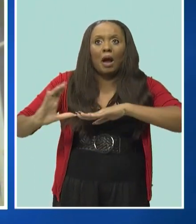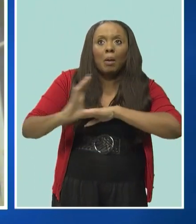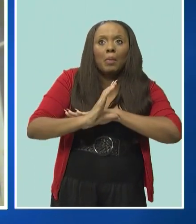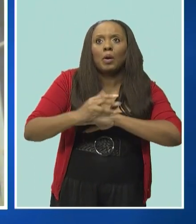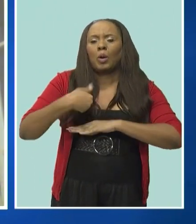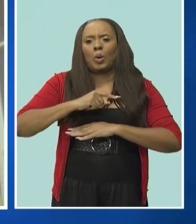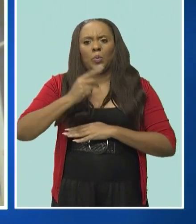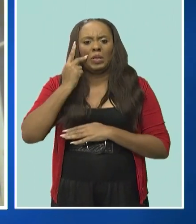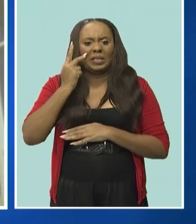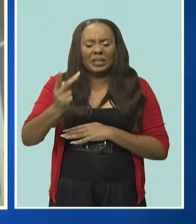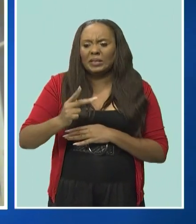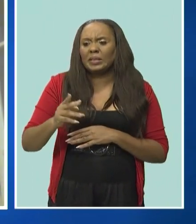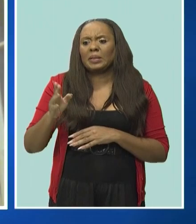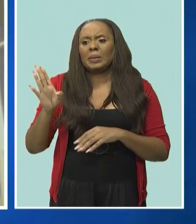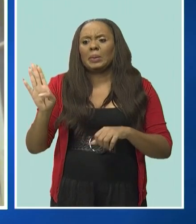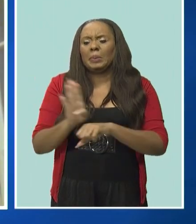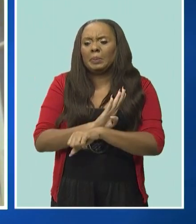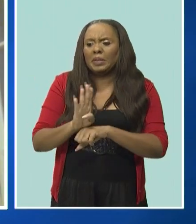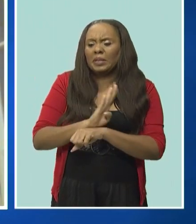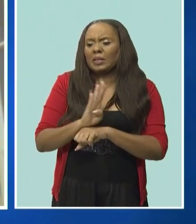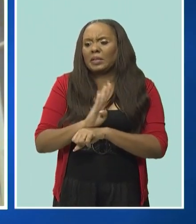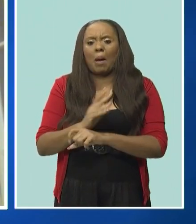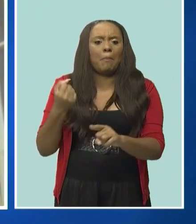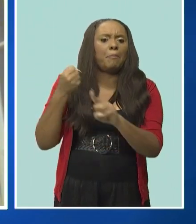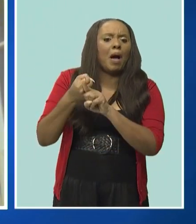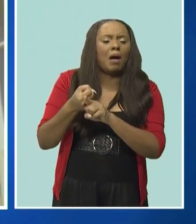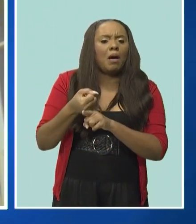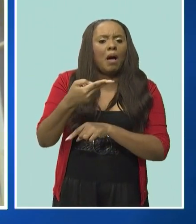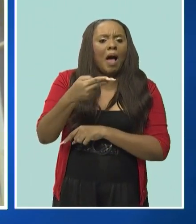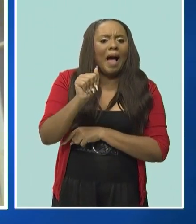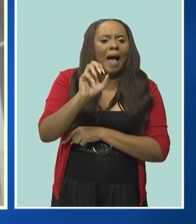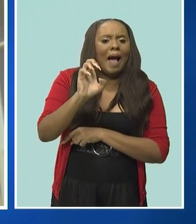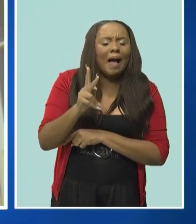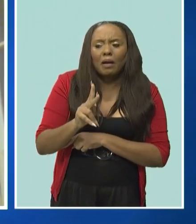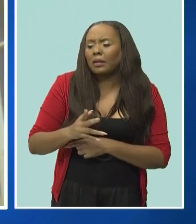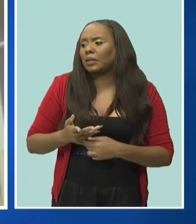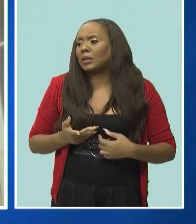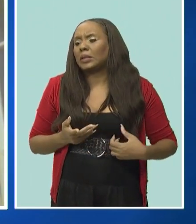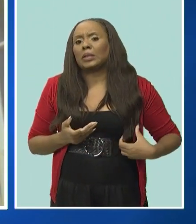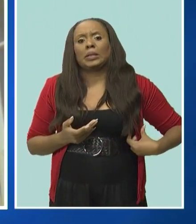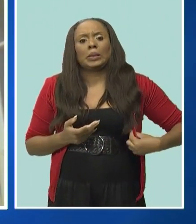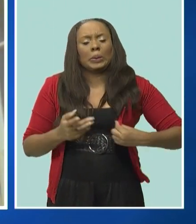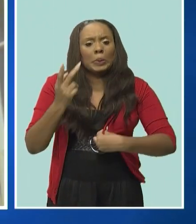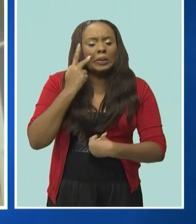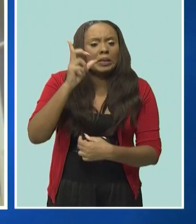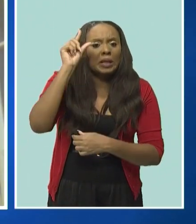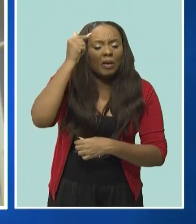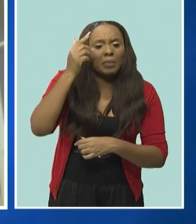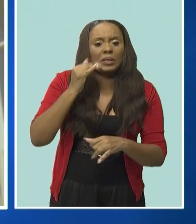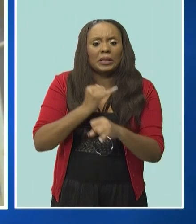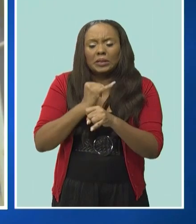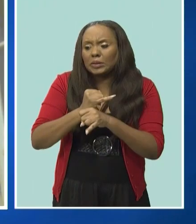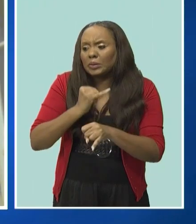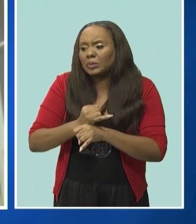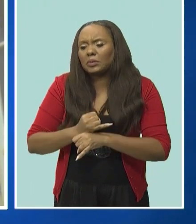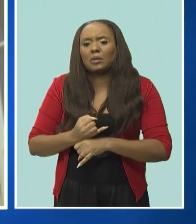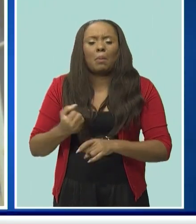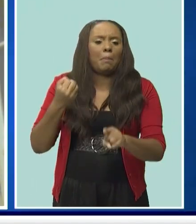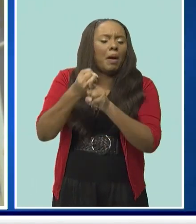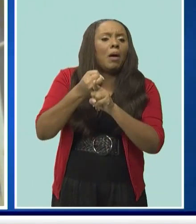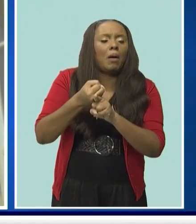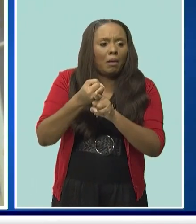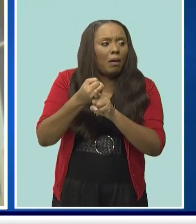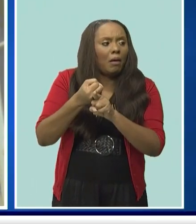being attacked to critical institutions within a government's structure being attacked as well. So you